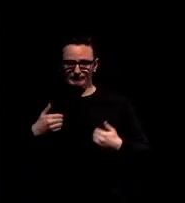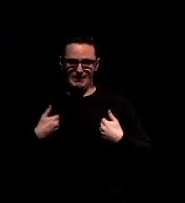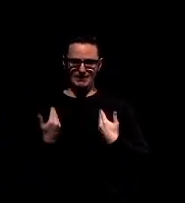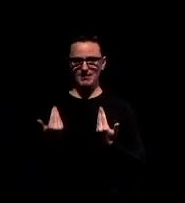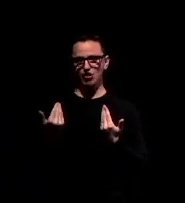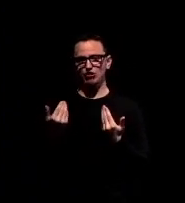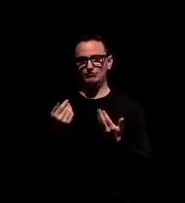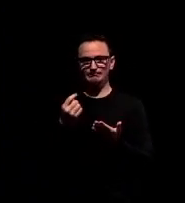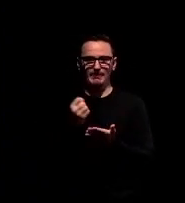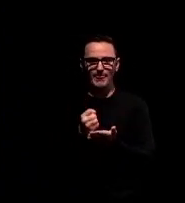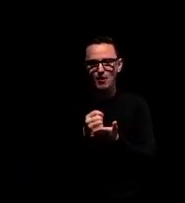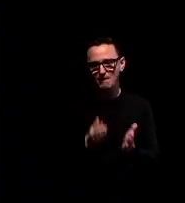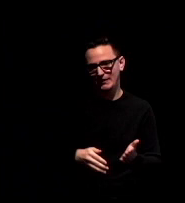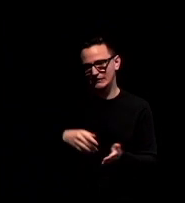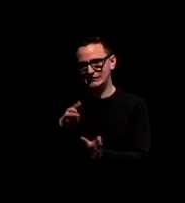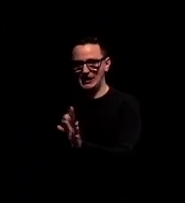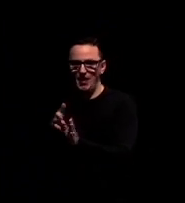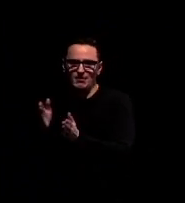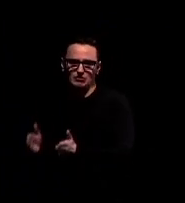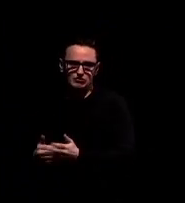we still obviously have a long way to go.